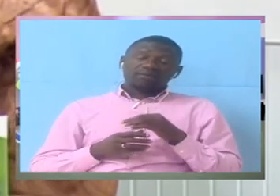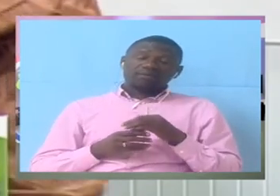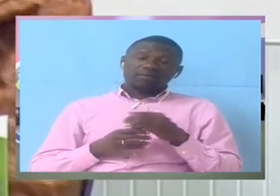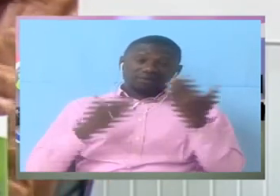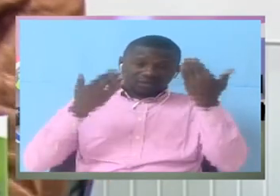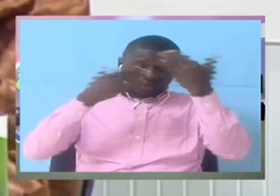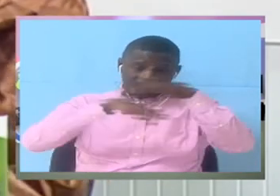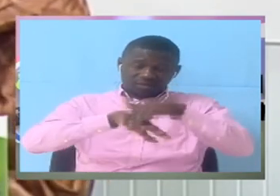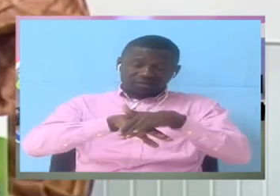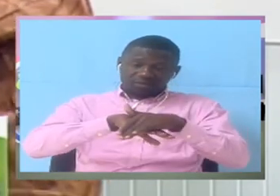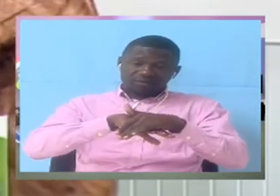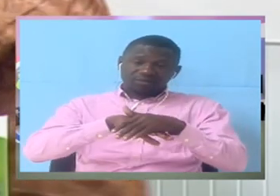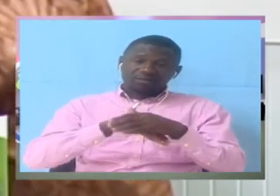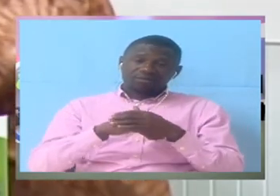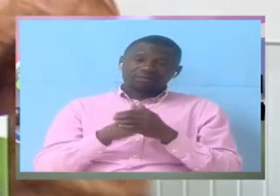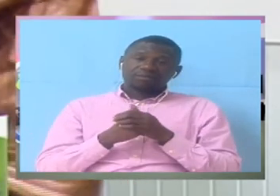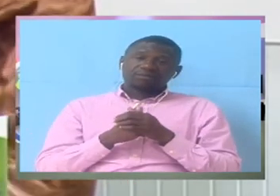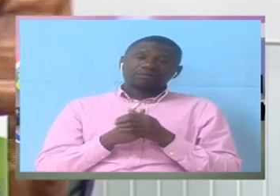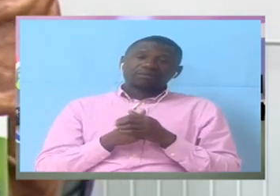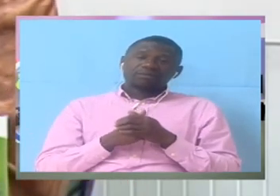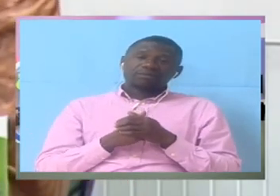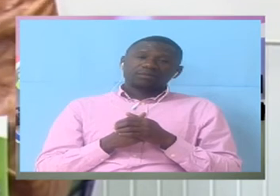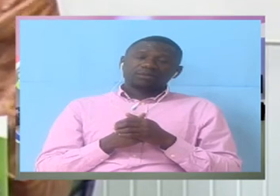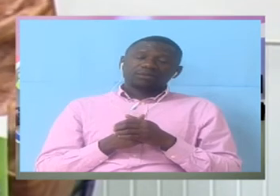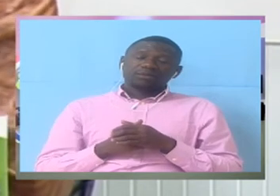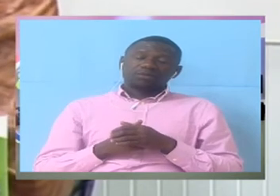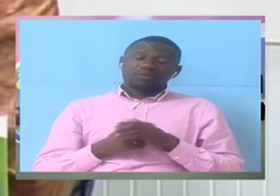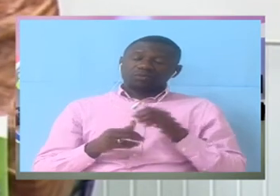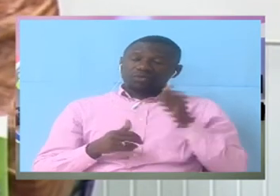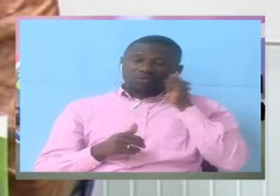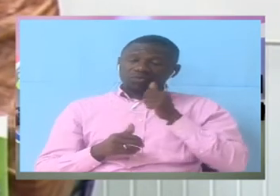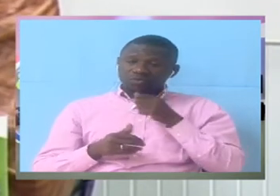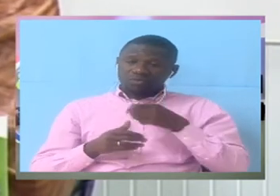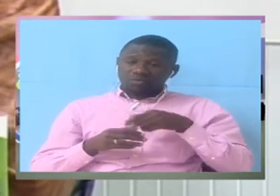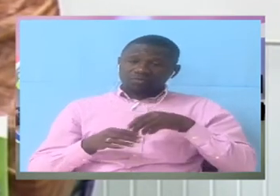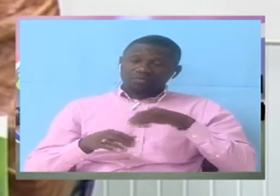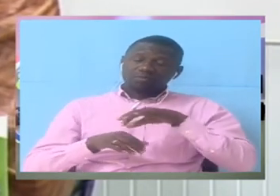not everybody can do it. Because when night falls, we used to